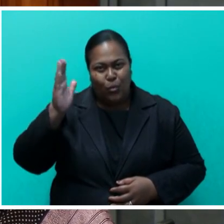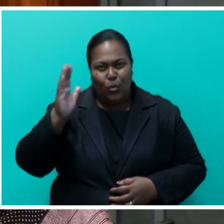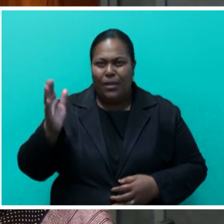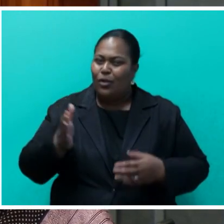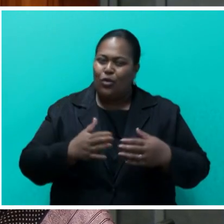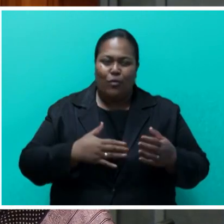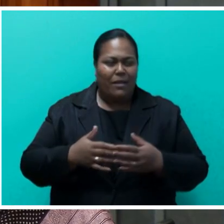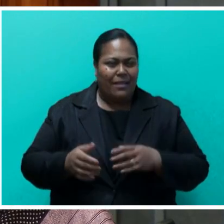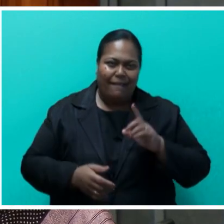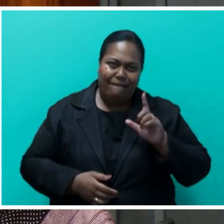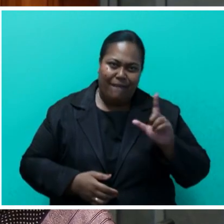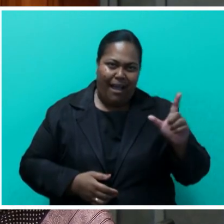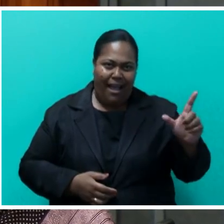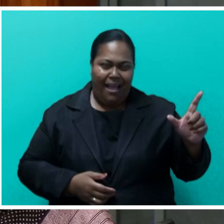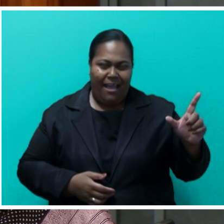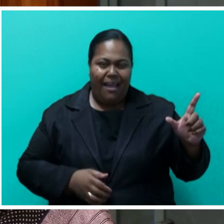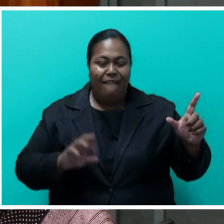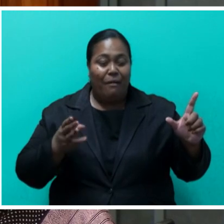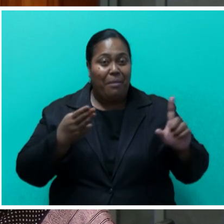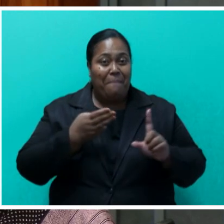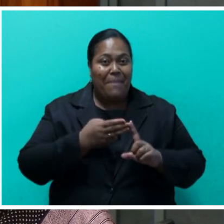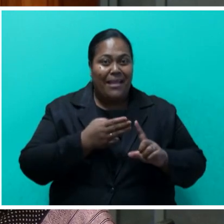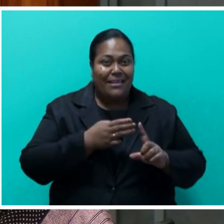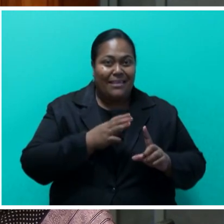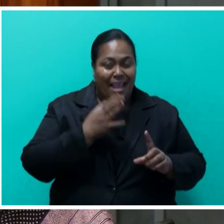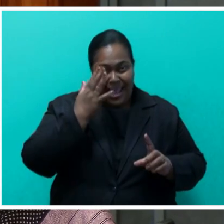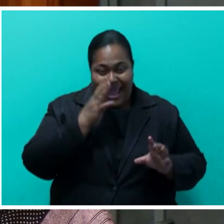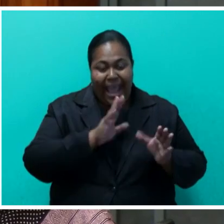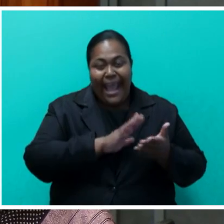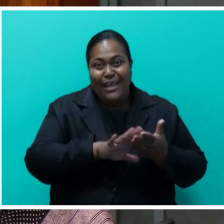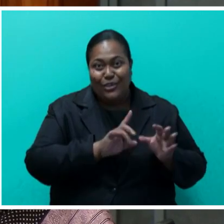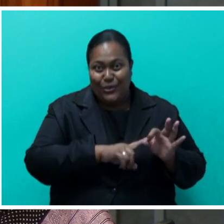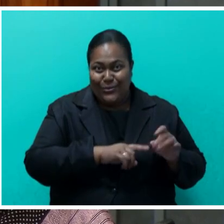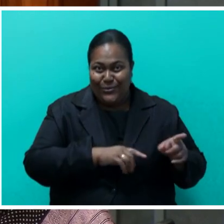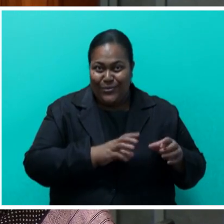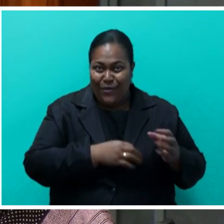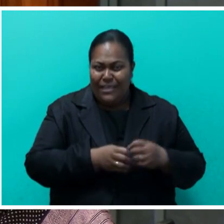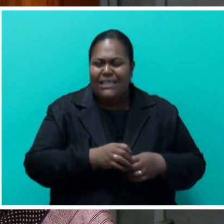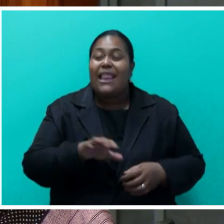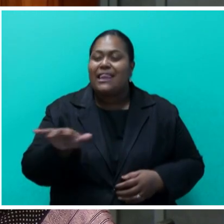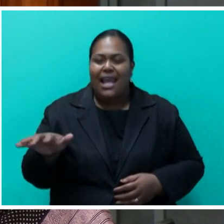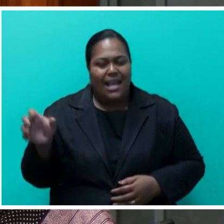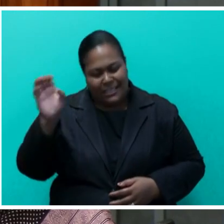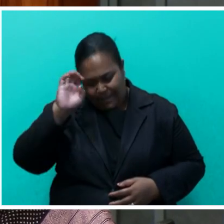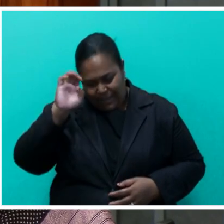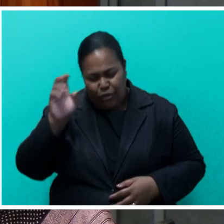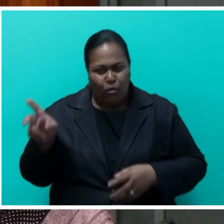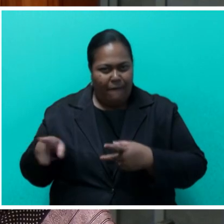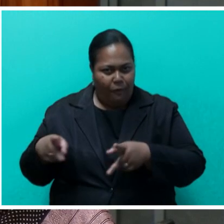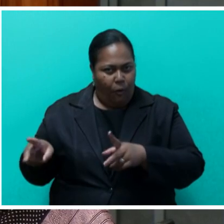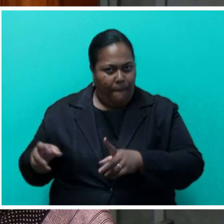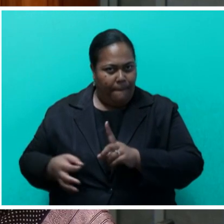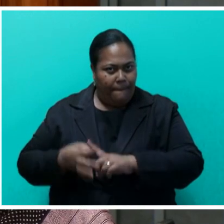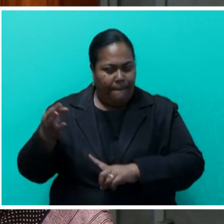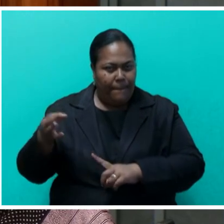are from the main centers, main headquarters. They are expected to perform a very